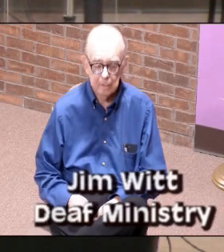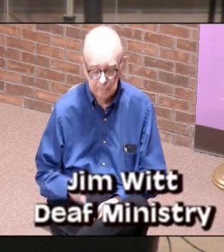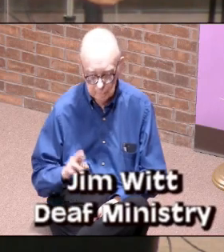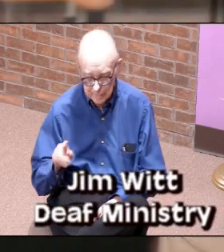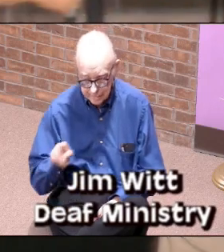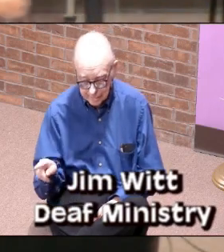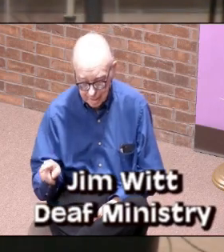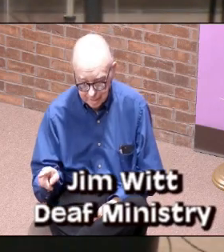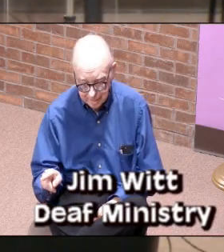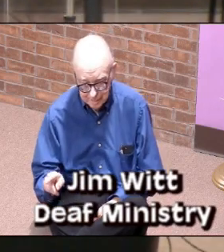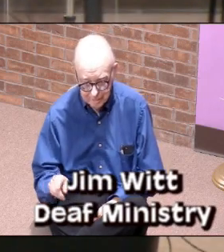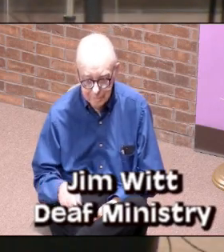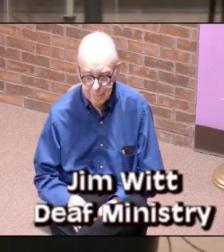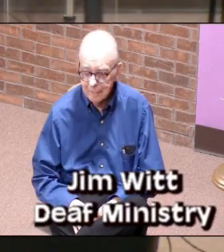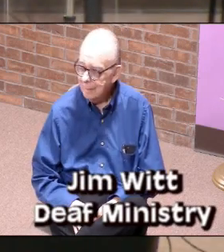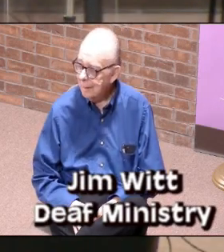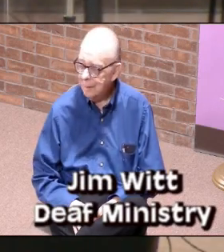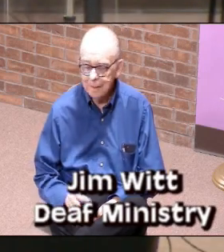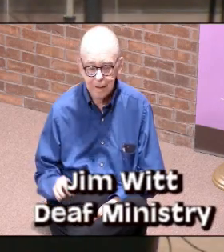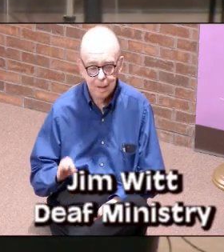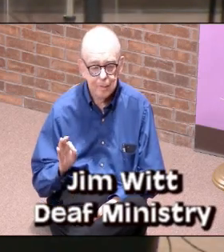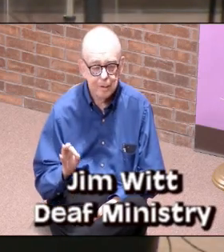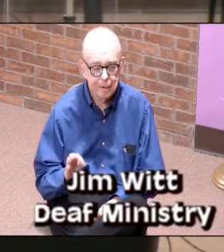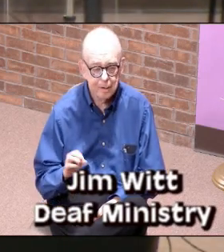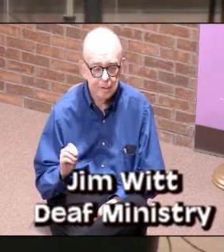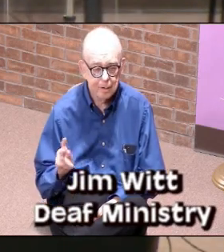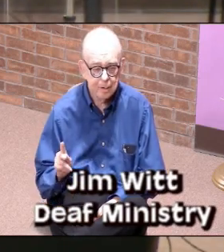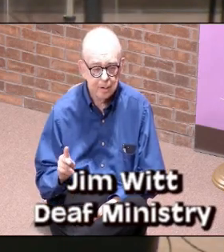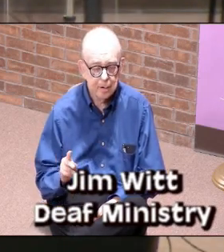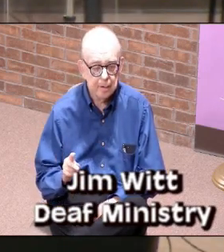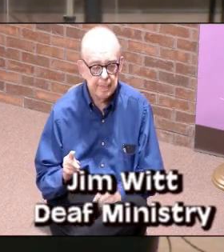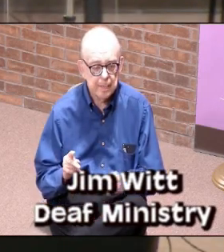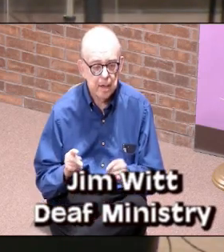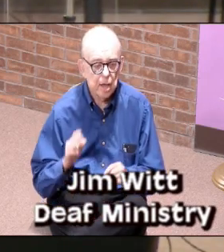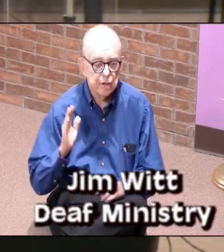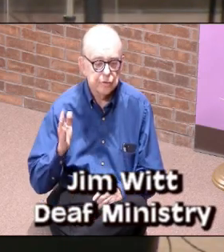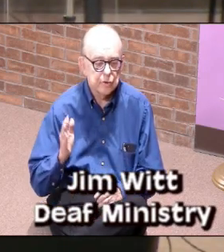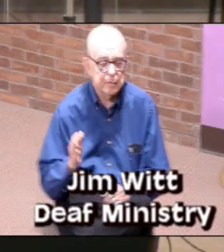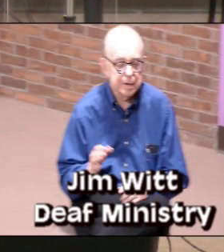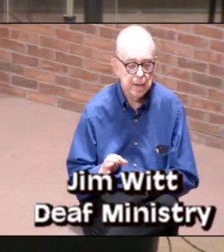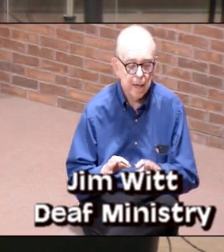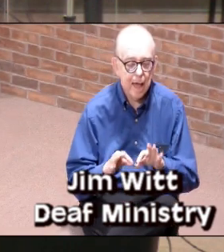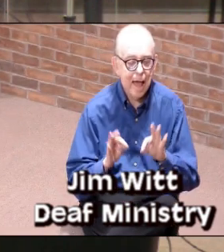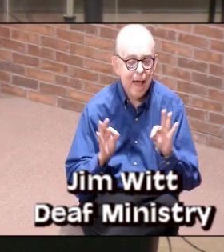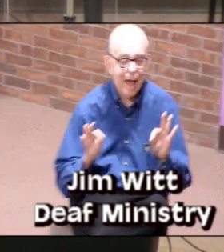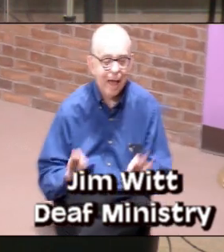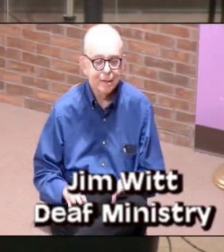Right side. And pick up a sermon outline